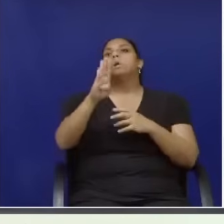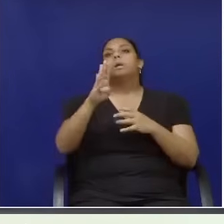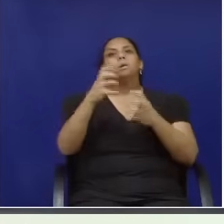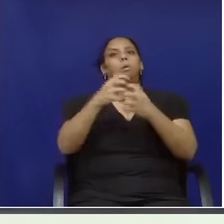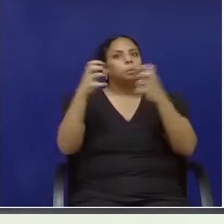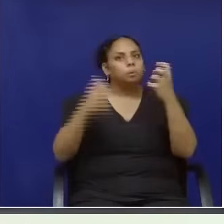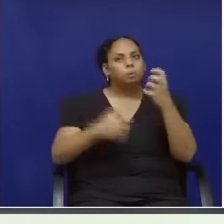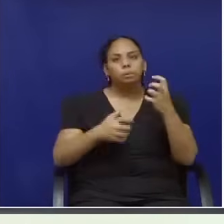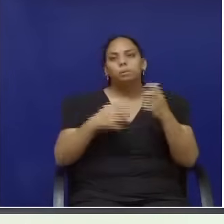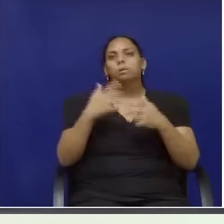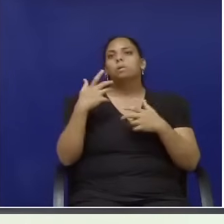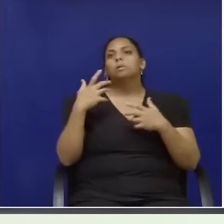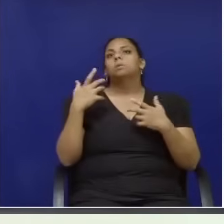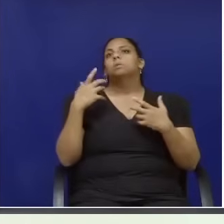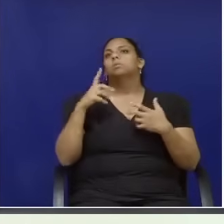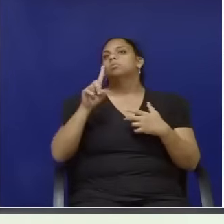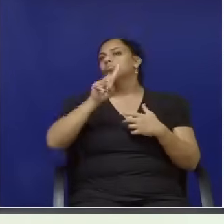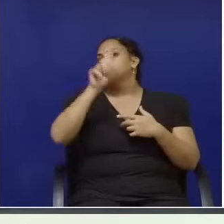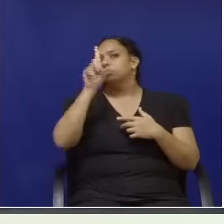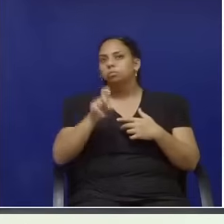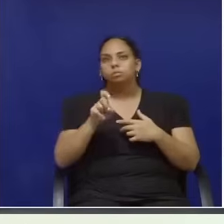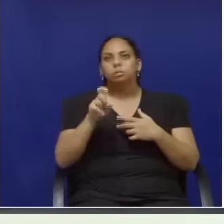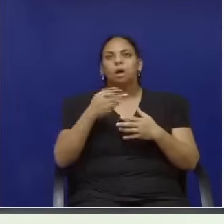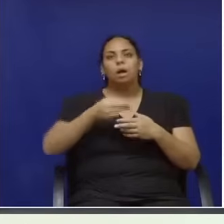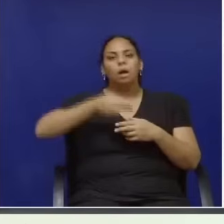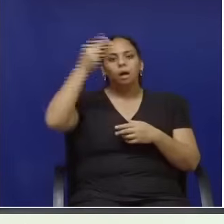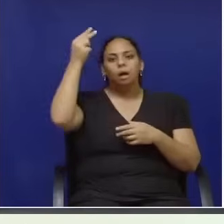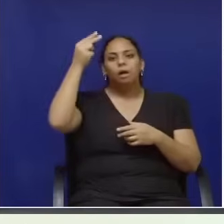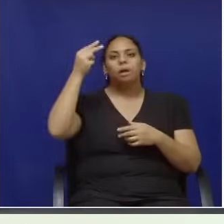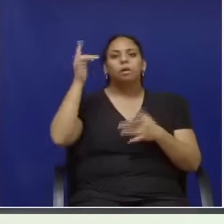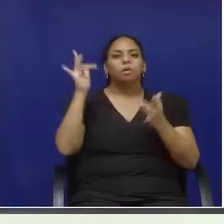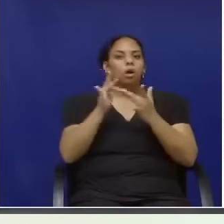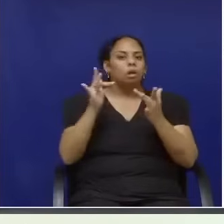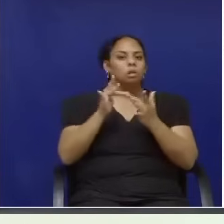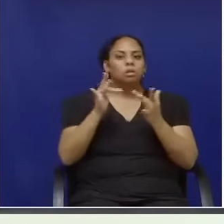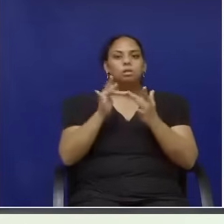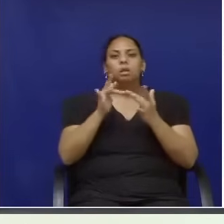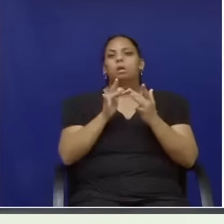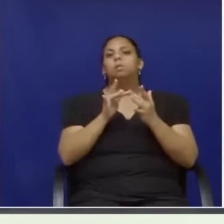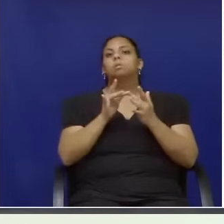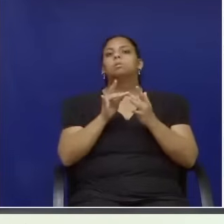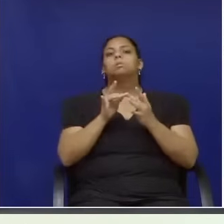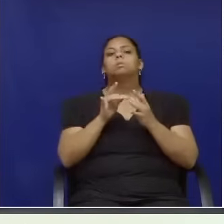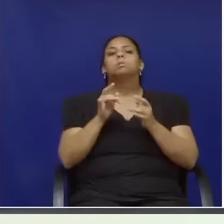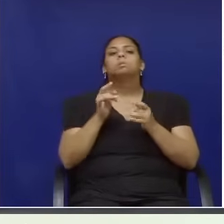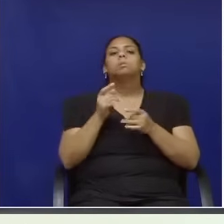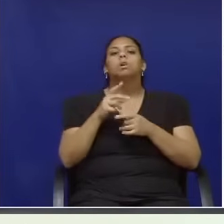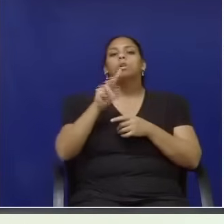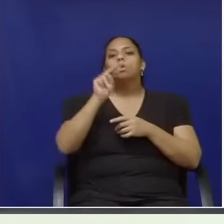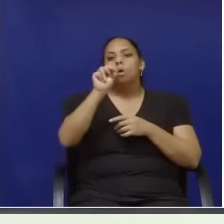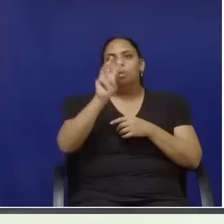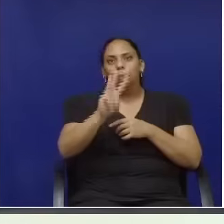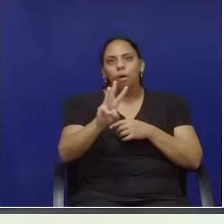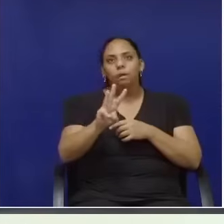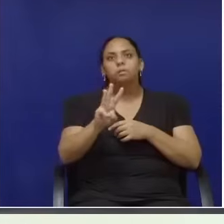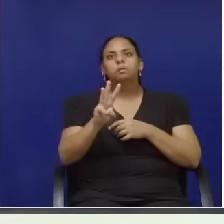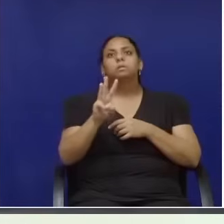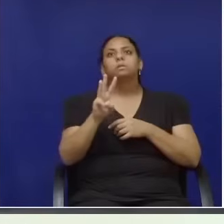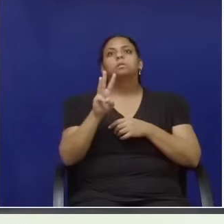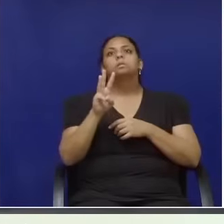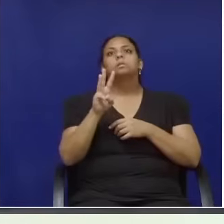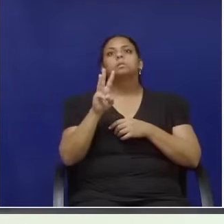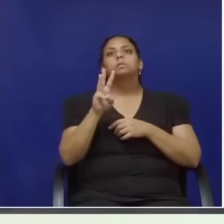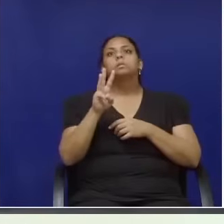C, no requests from the high contact crime stations were declined. Northwest, the Northwest Province could